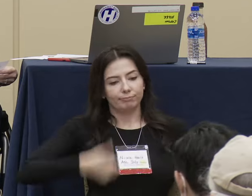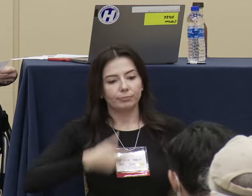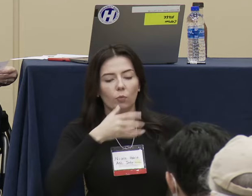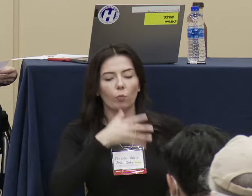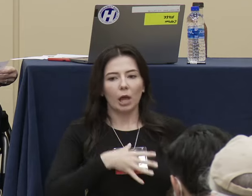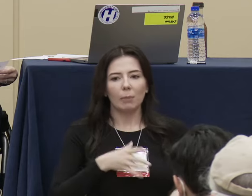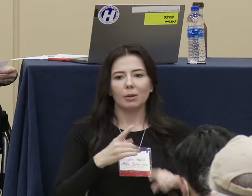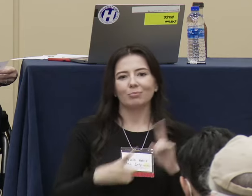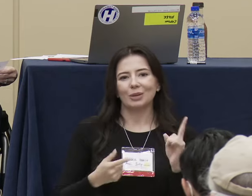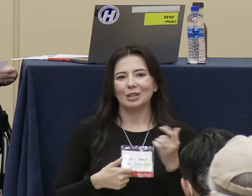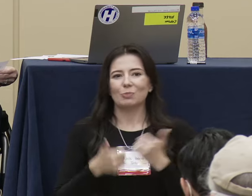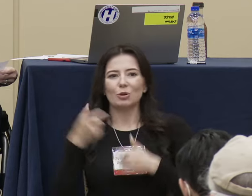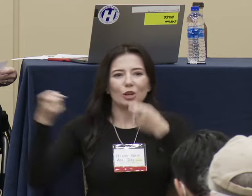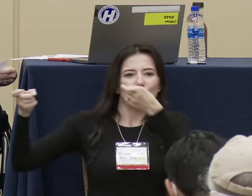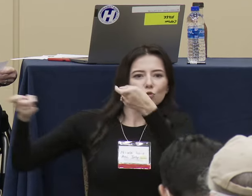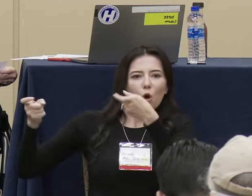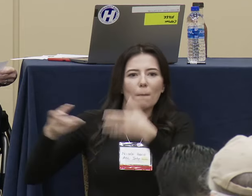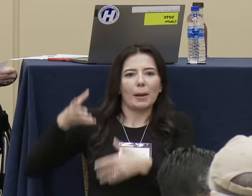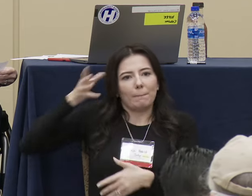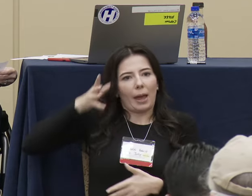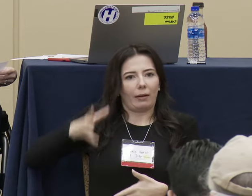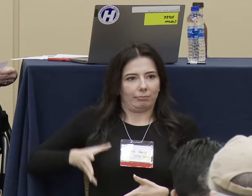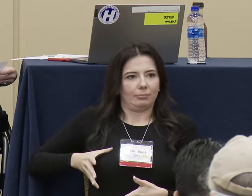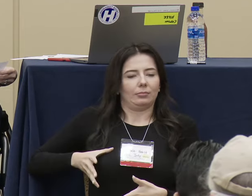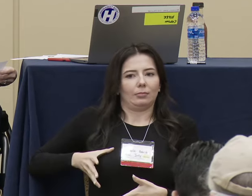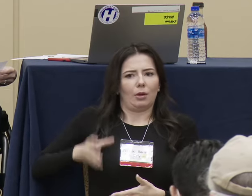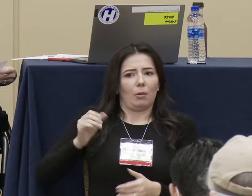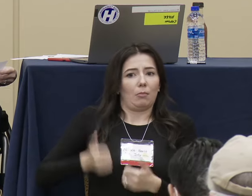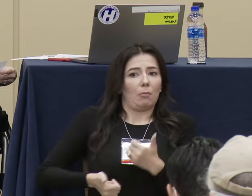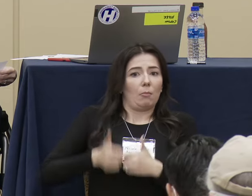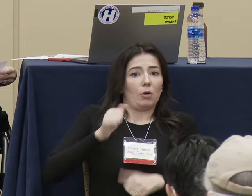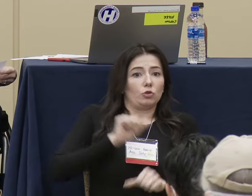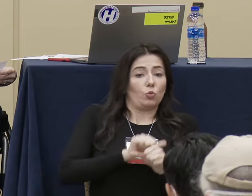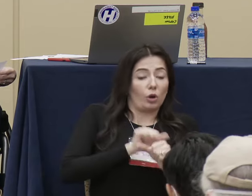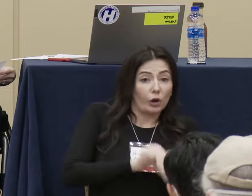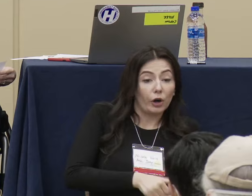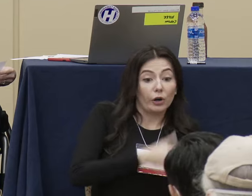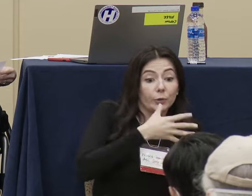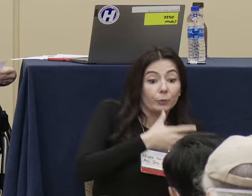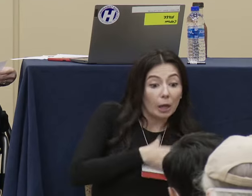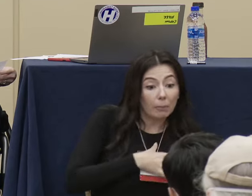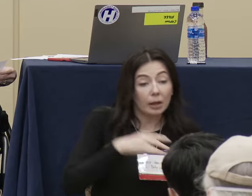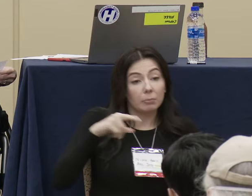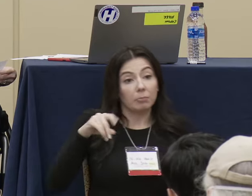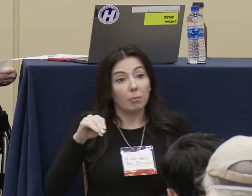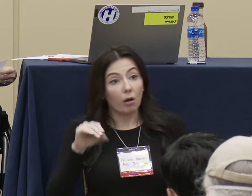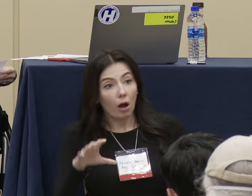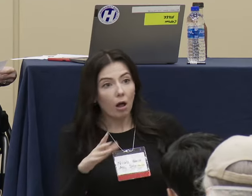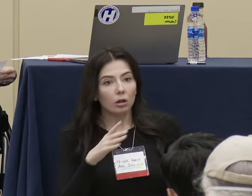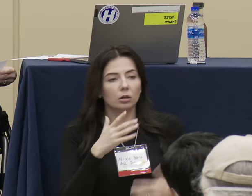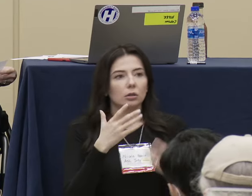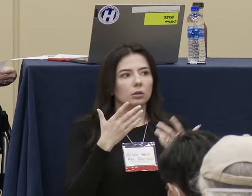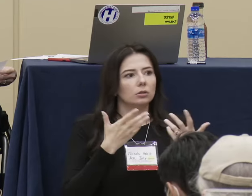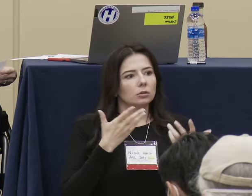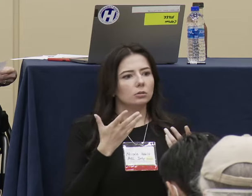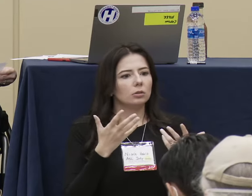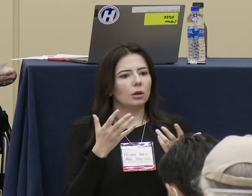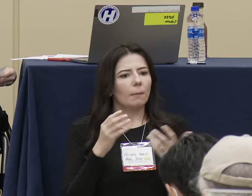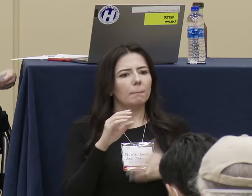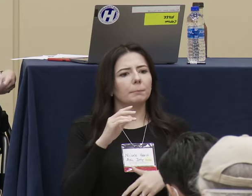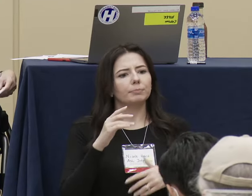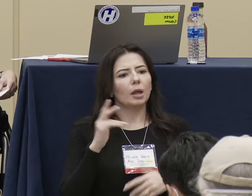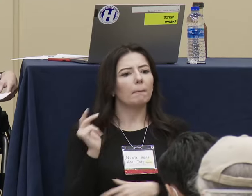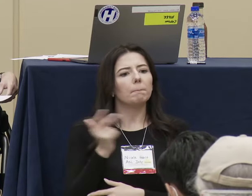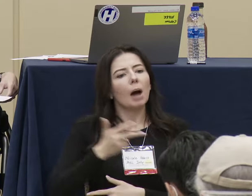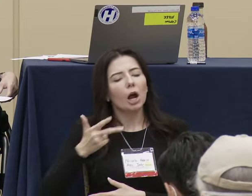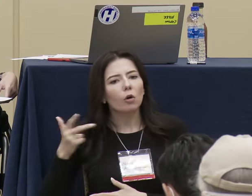mirror image of that, because most workers are women and of color, a lot of migrant workers, and the job is very